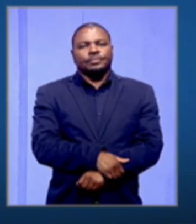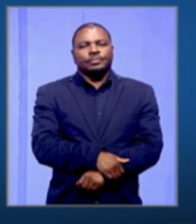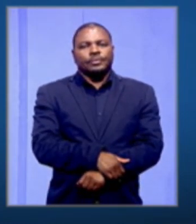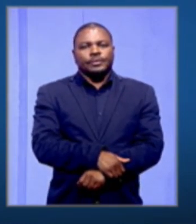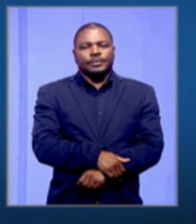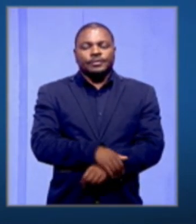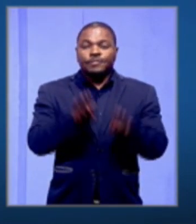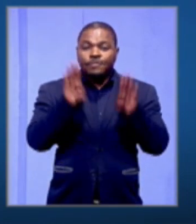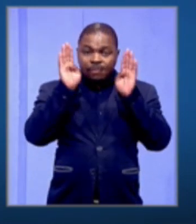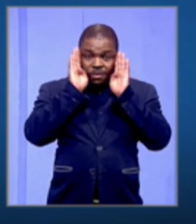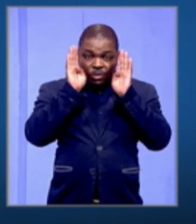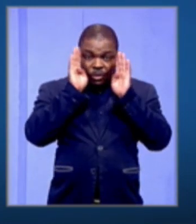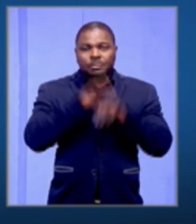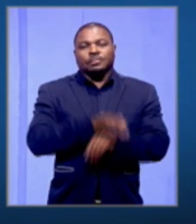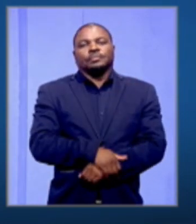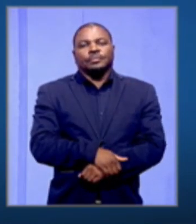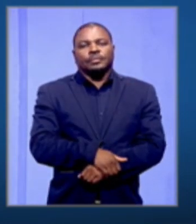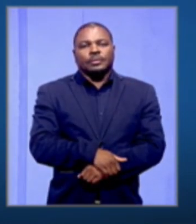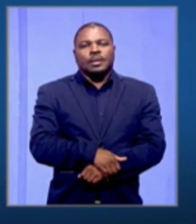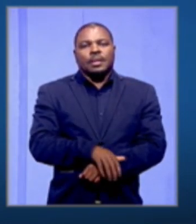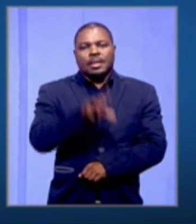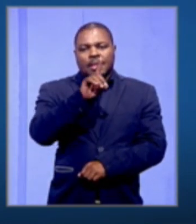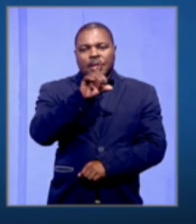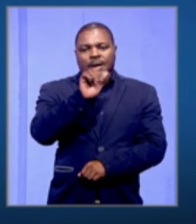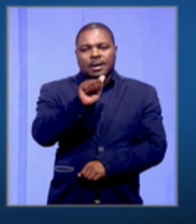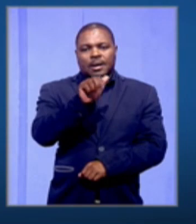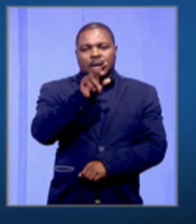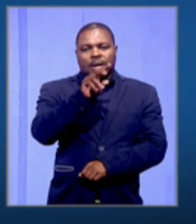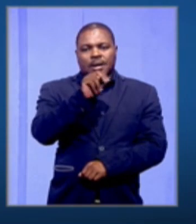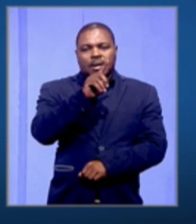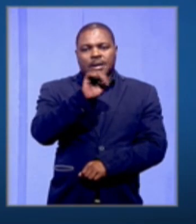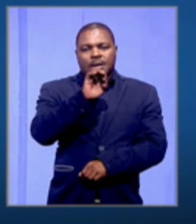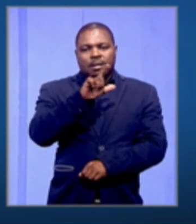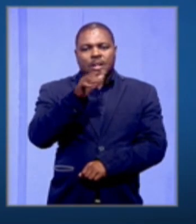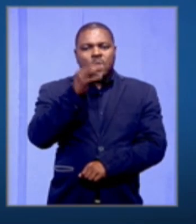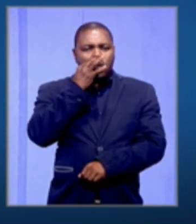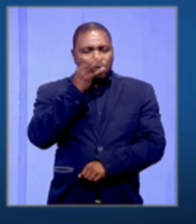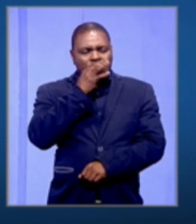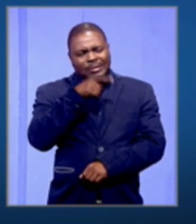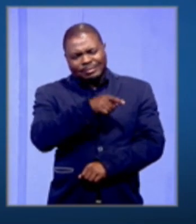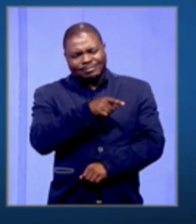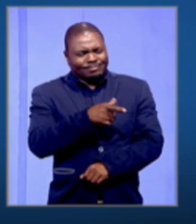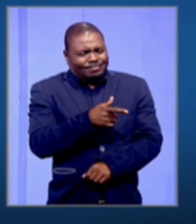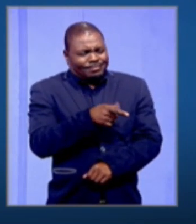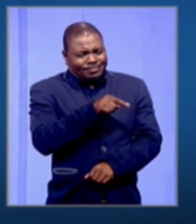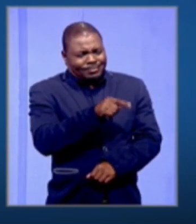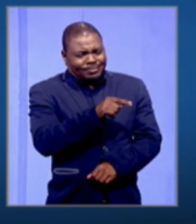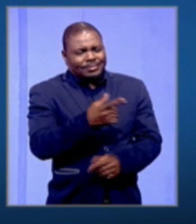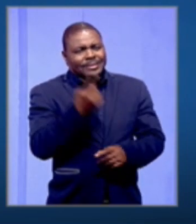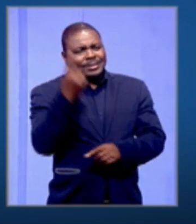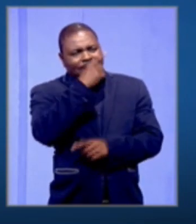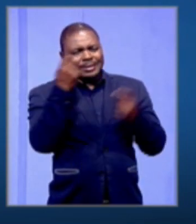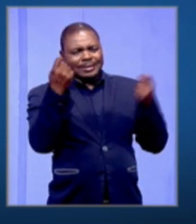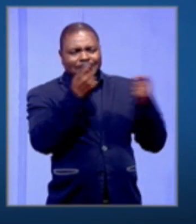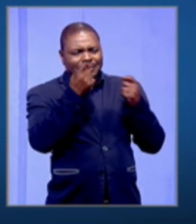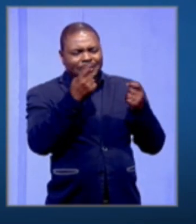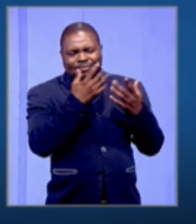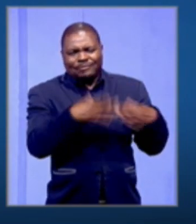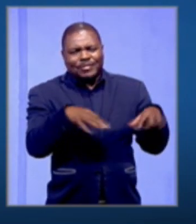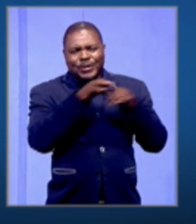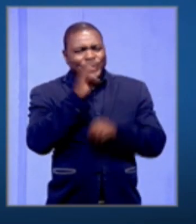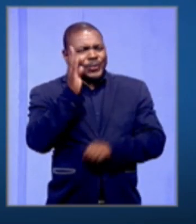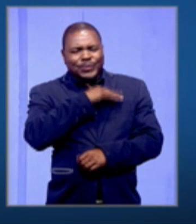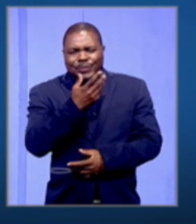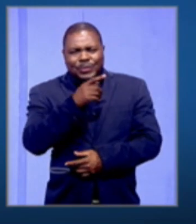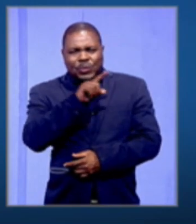Ge e le letlaka la Facebook gona Magahlela Daniel o re nna ga ke bone botlhokwa jwa go keteka letsatsi le la Aforika